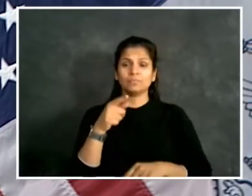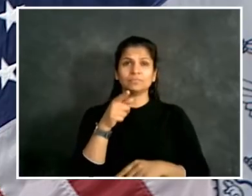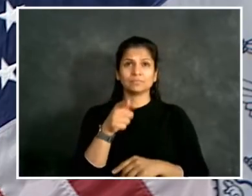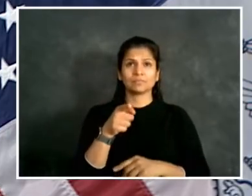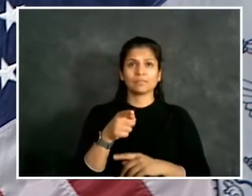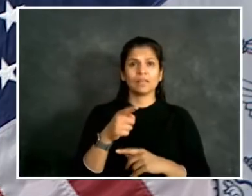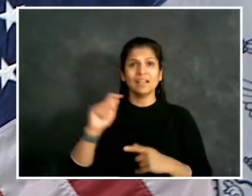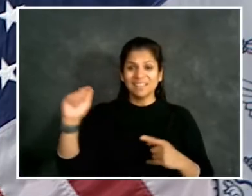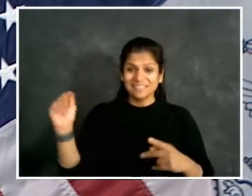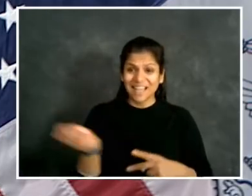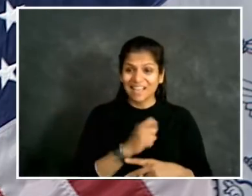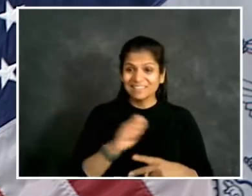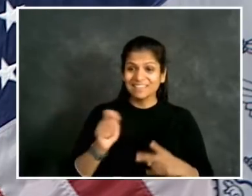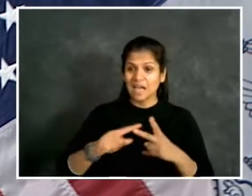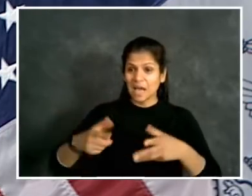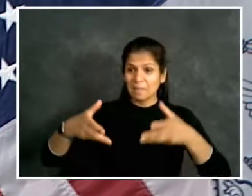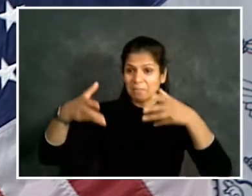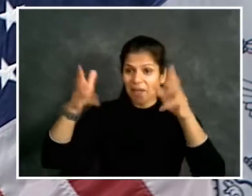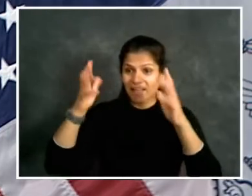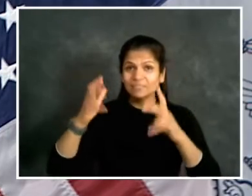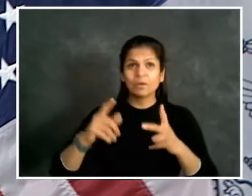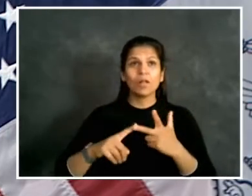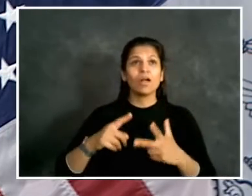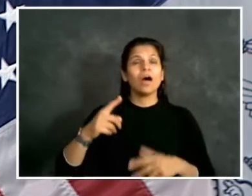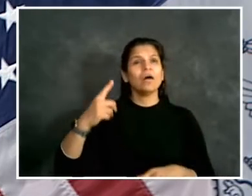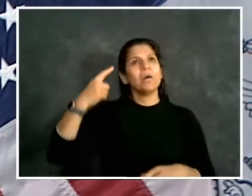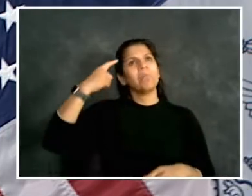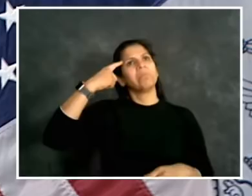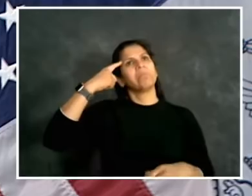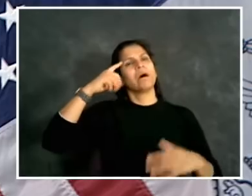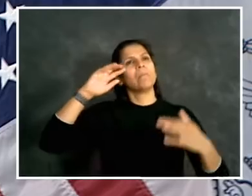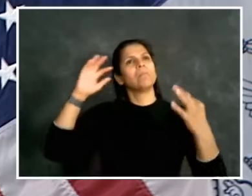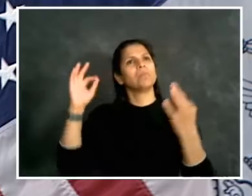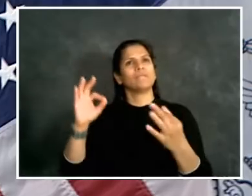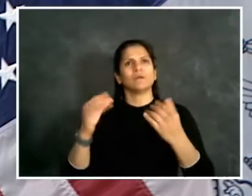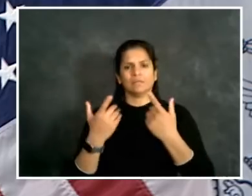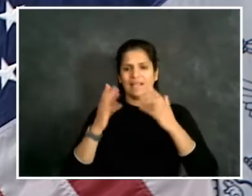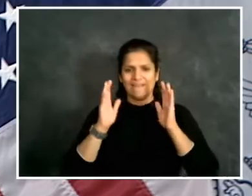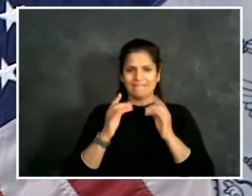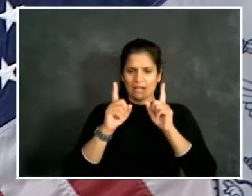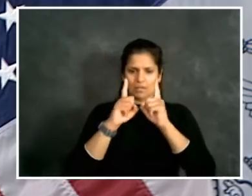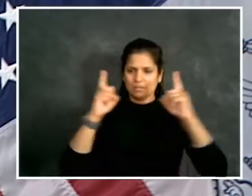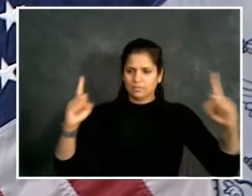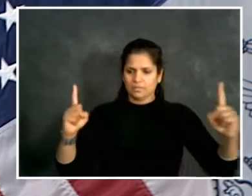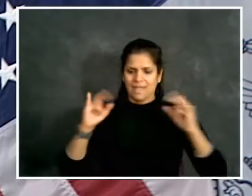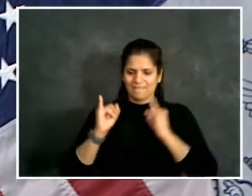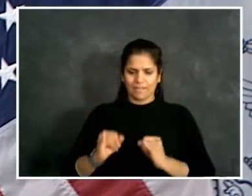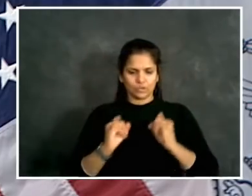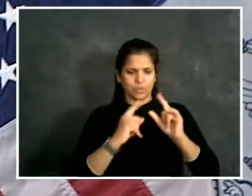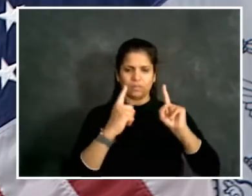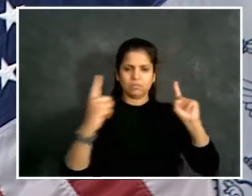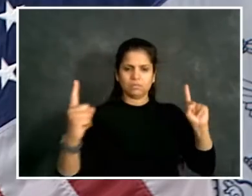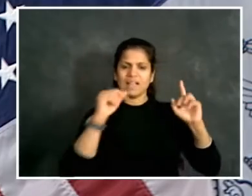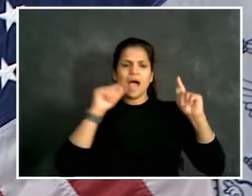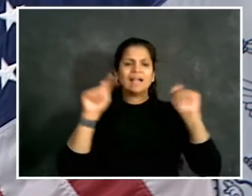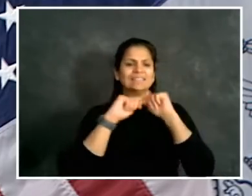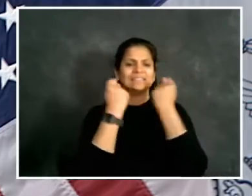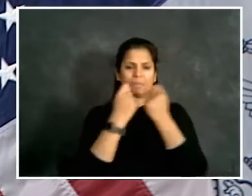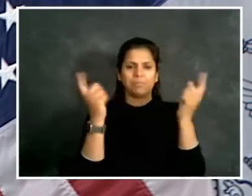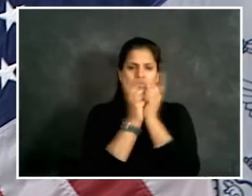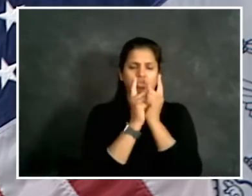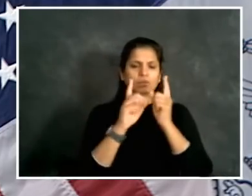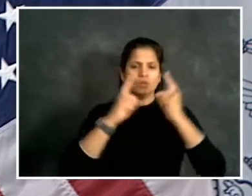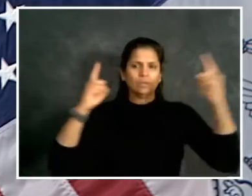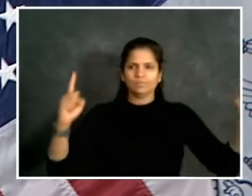wouldn't that be a great individual activity? It could lead to group activities, and that's what we're not ready for. And then the last thing we're ready for